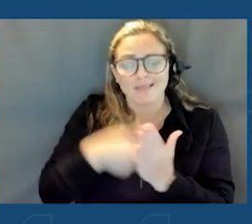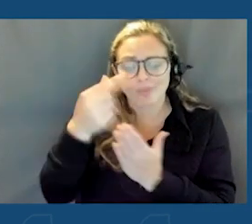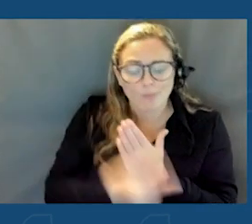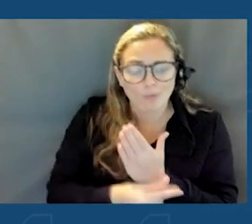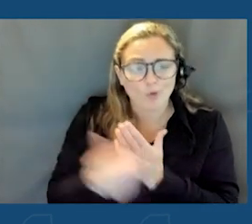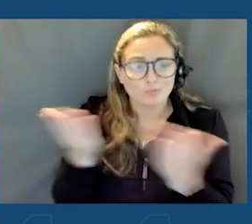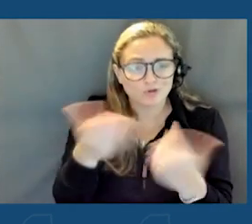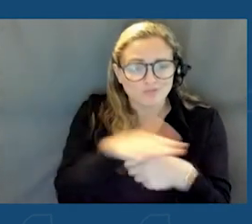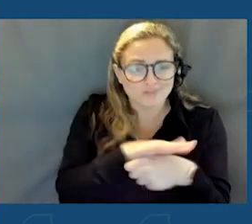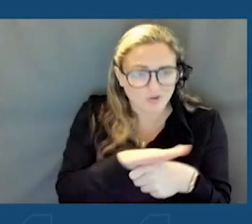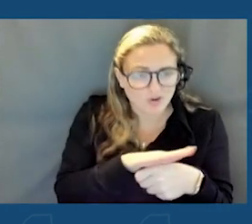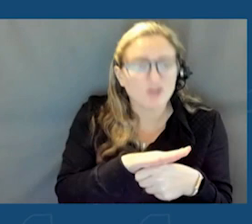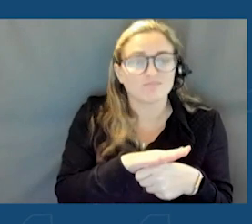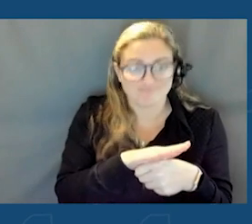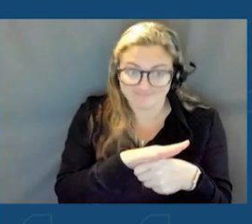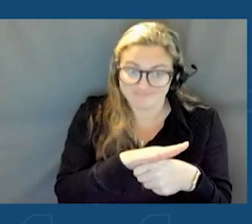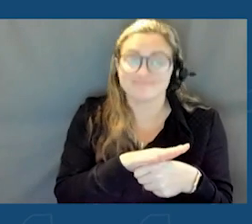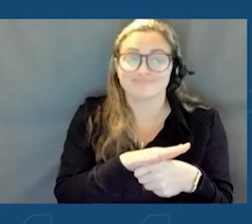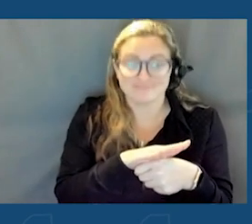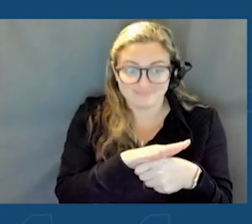area, yes,